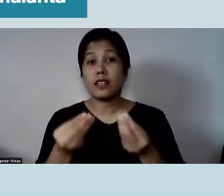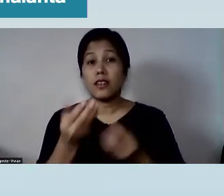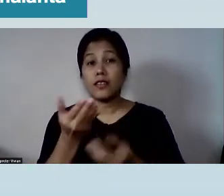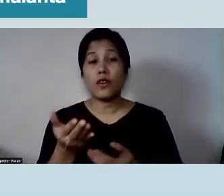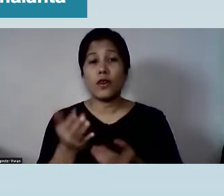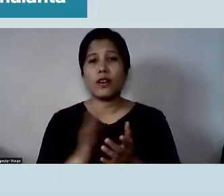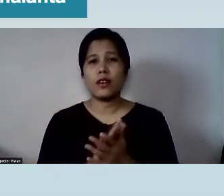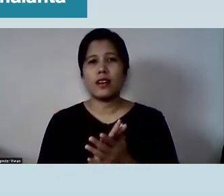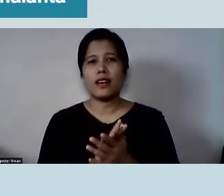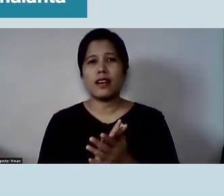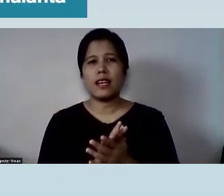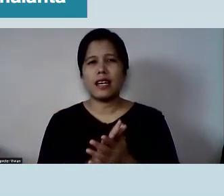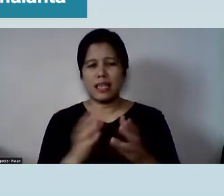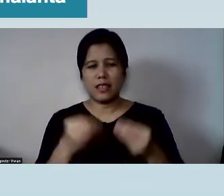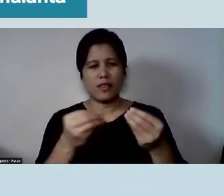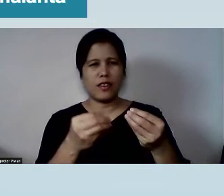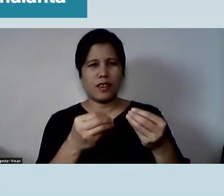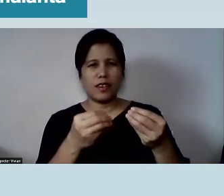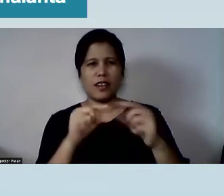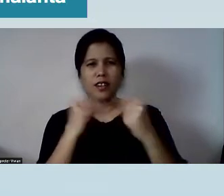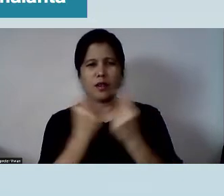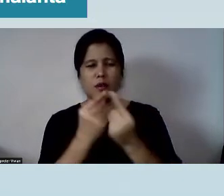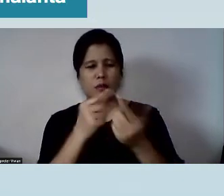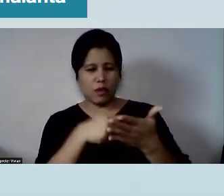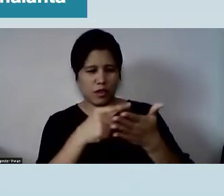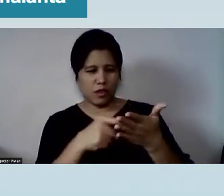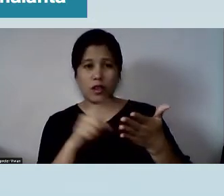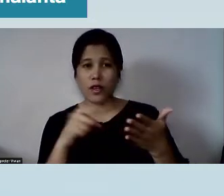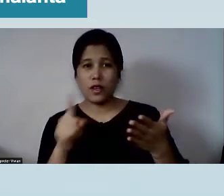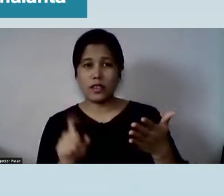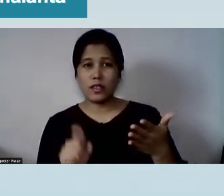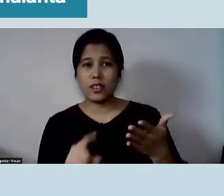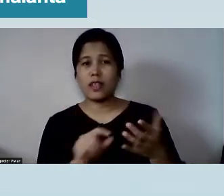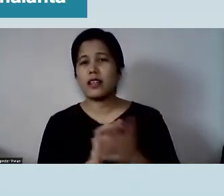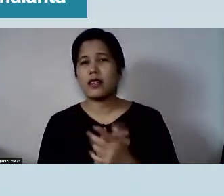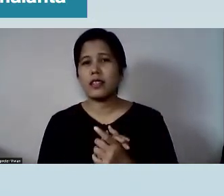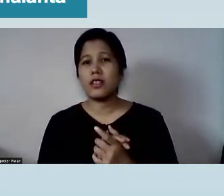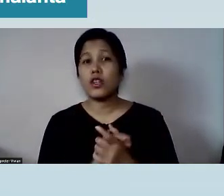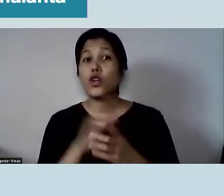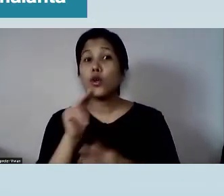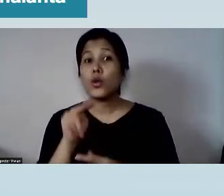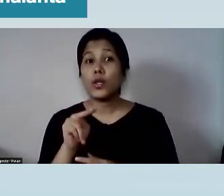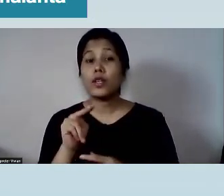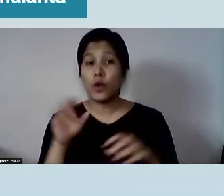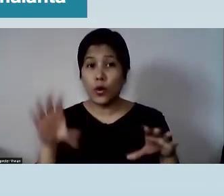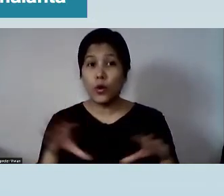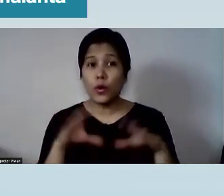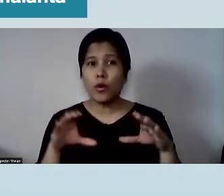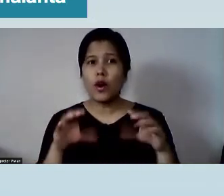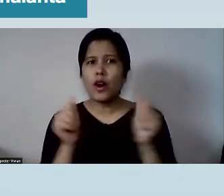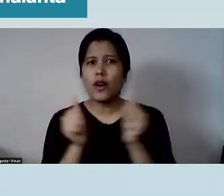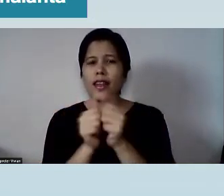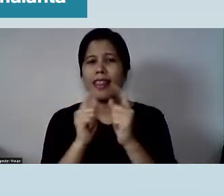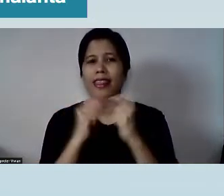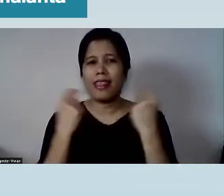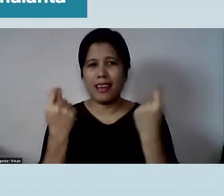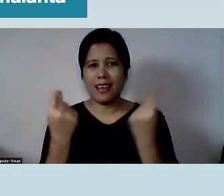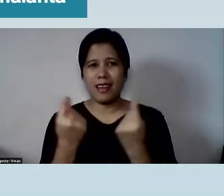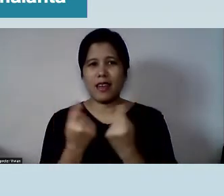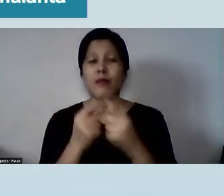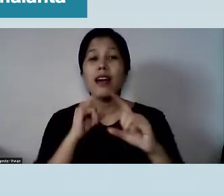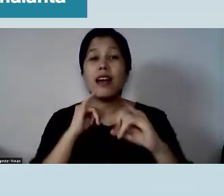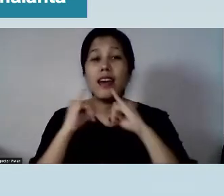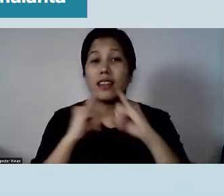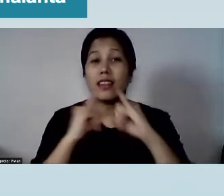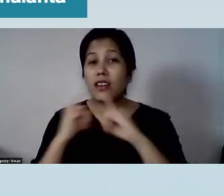of questionnaire. Next slide. You can go to the next slide. That's why you need to work with a team interviewing caregiver, teachers,